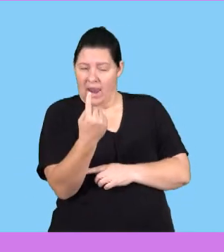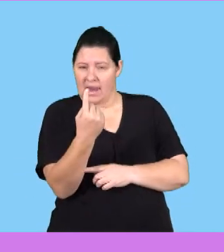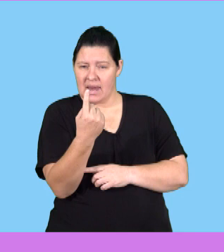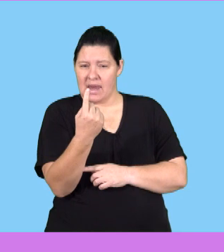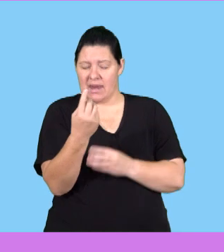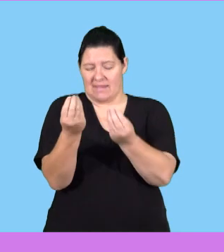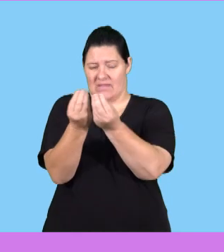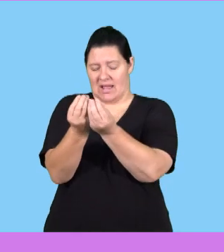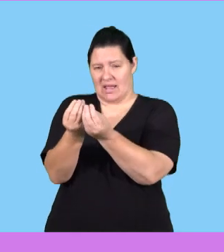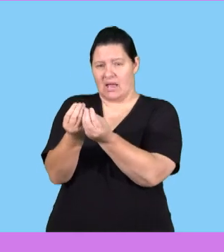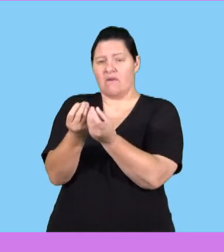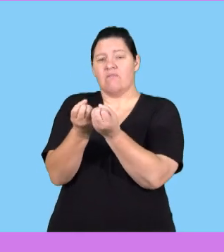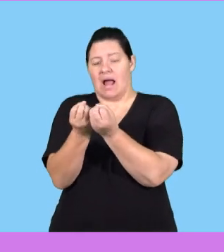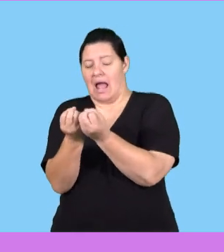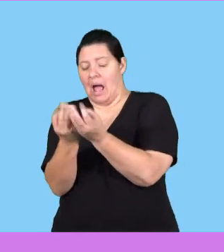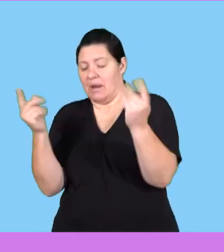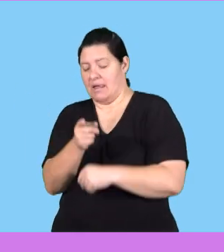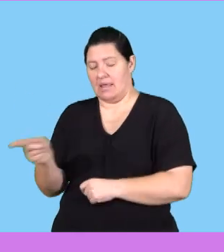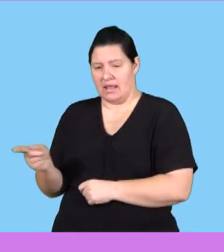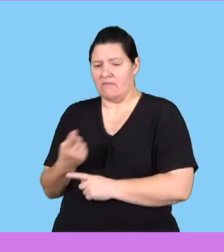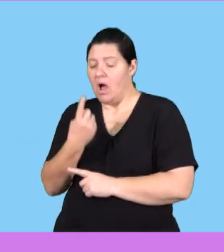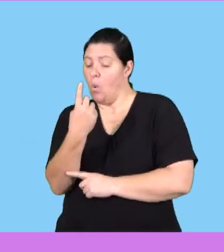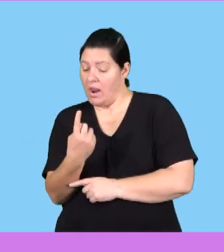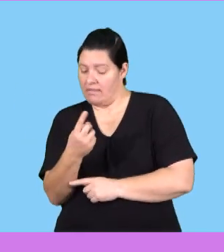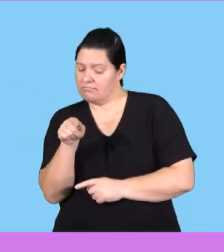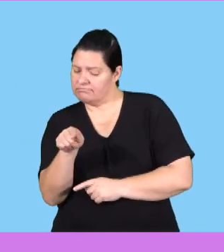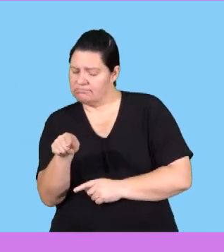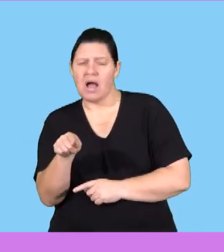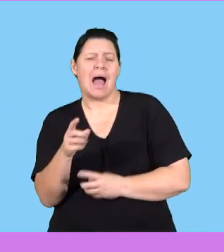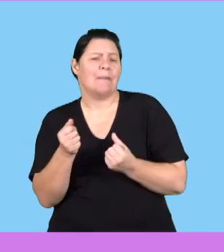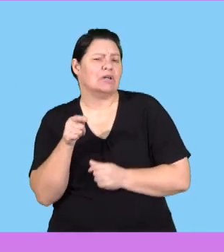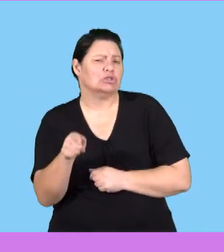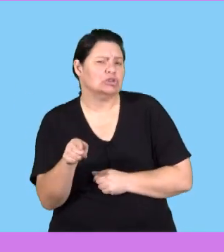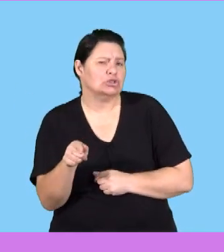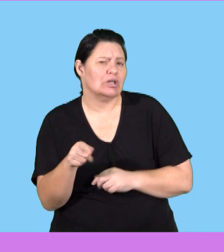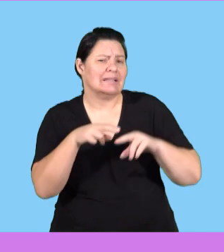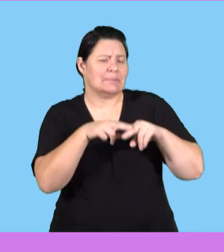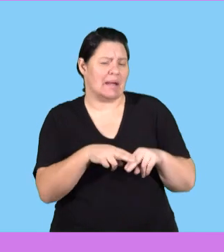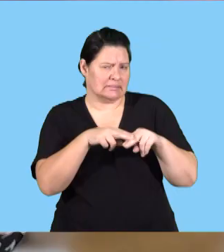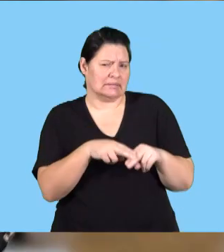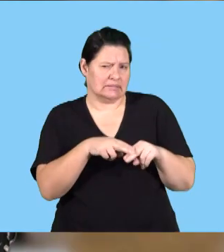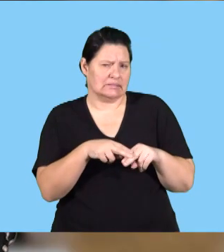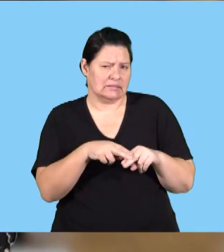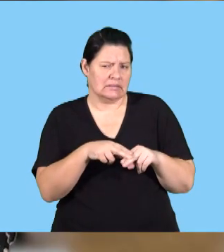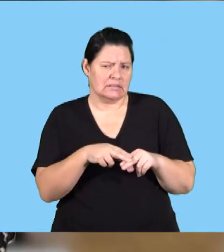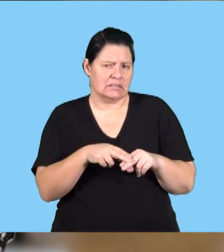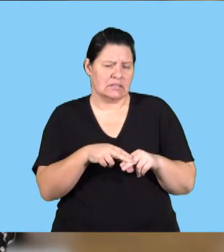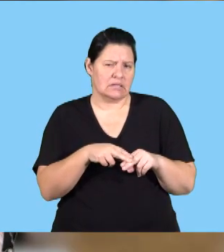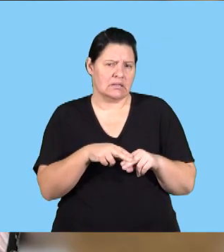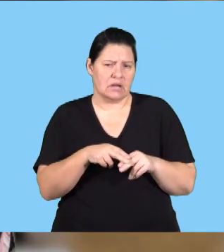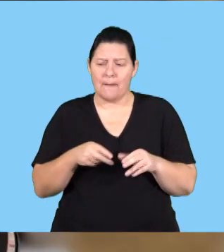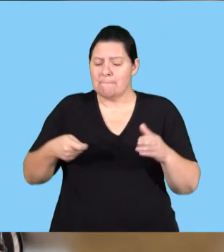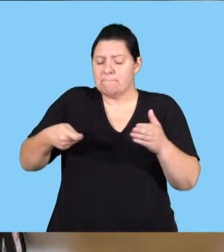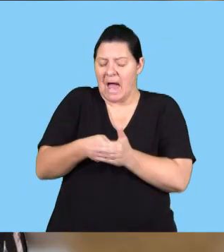an item per quantity. Price of an item depending on how many items